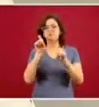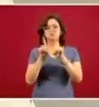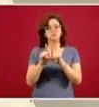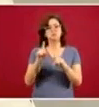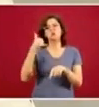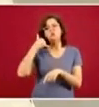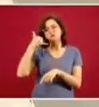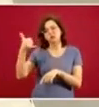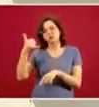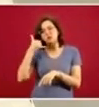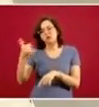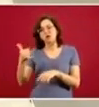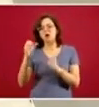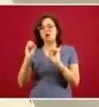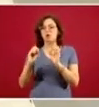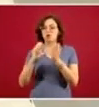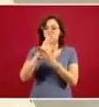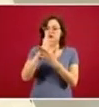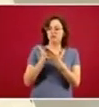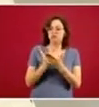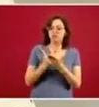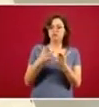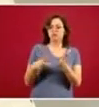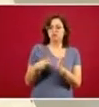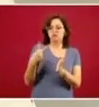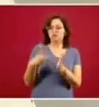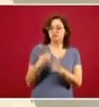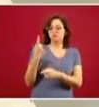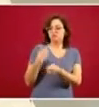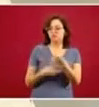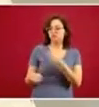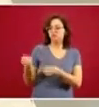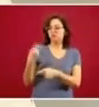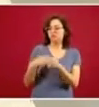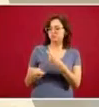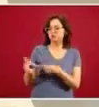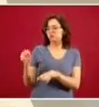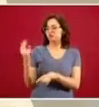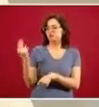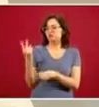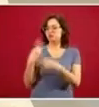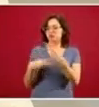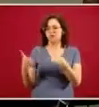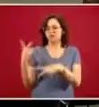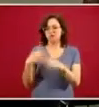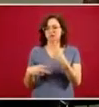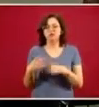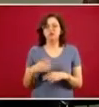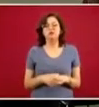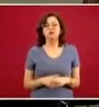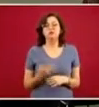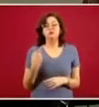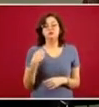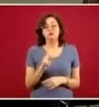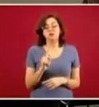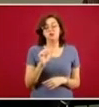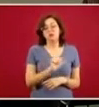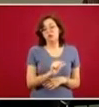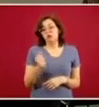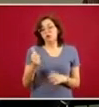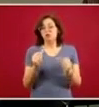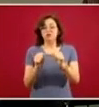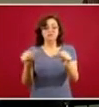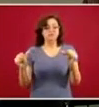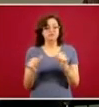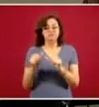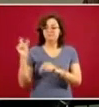We've also addressed this issue through phone medical assistance, which is